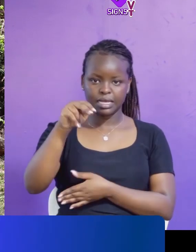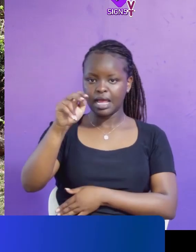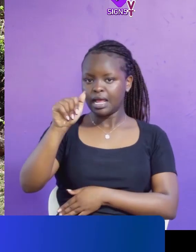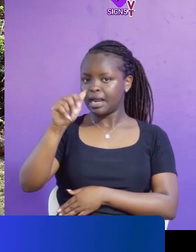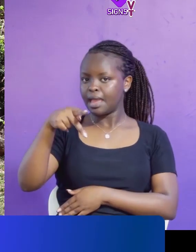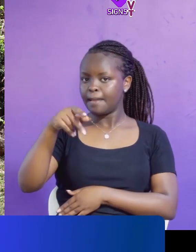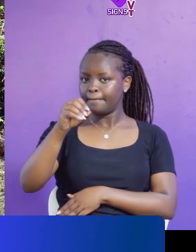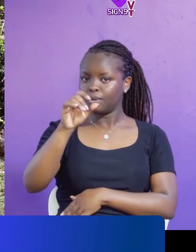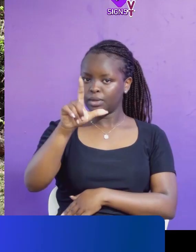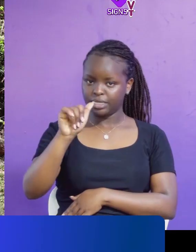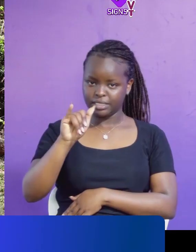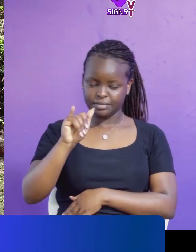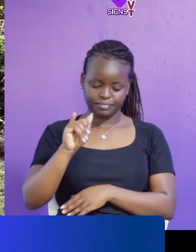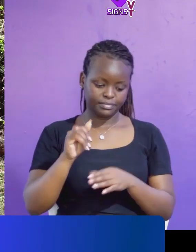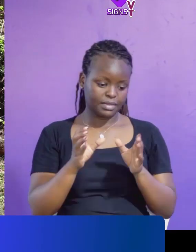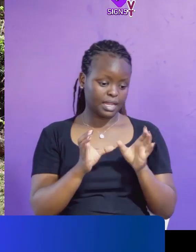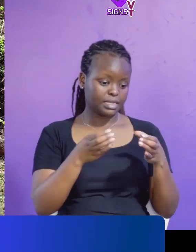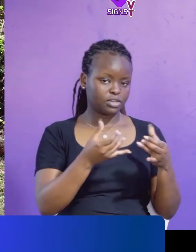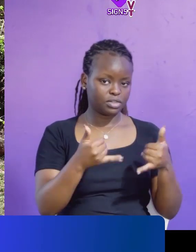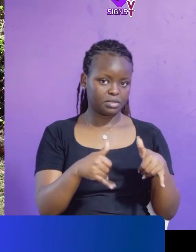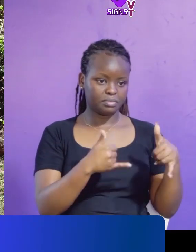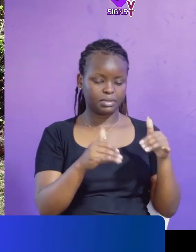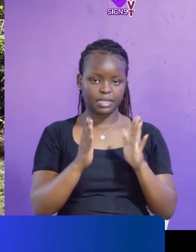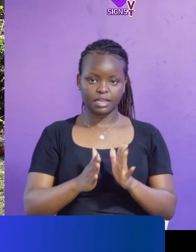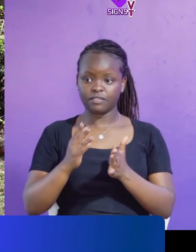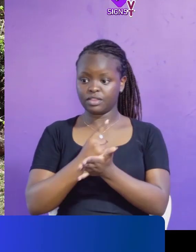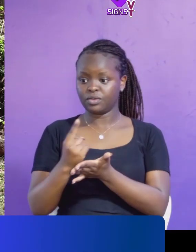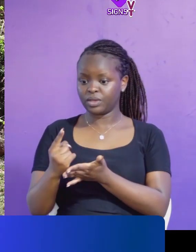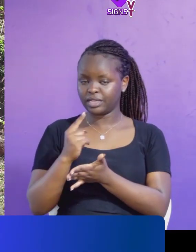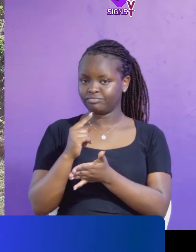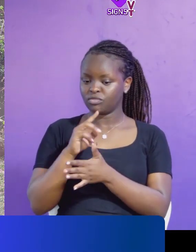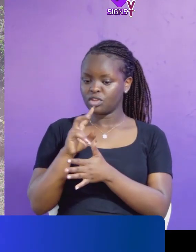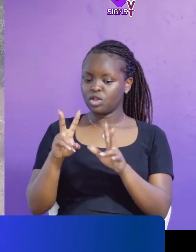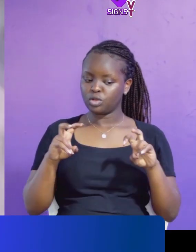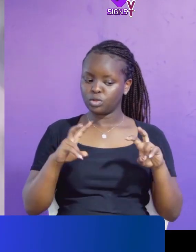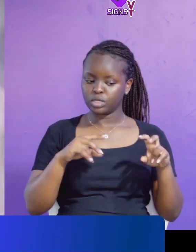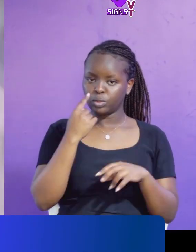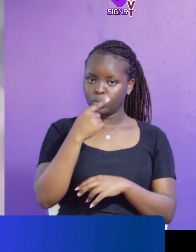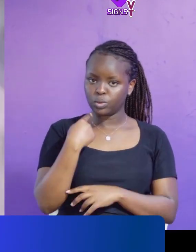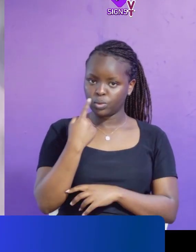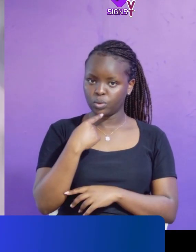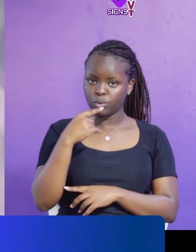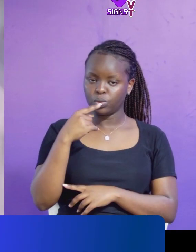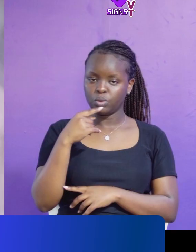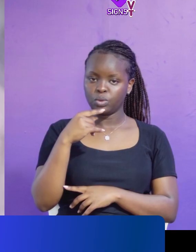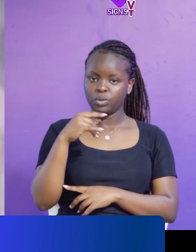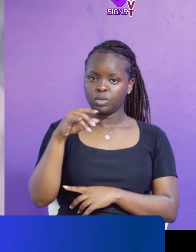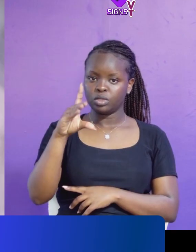category, the player of the week, this week we are looking at Gianluigi